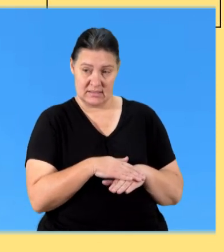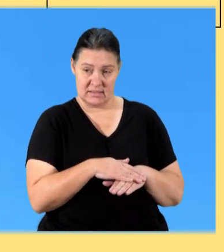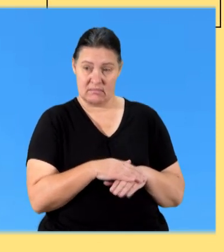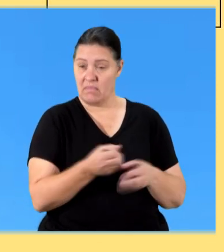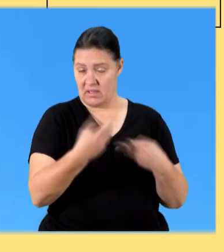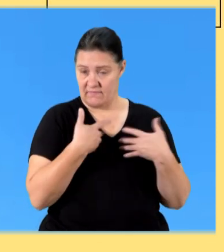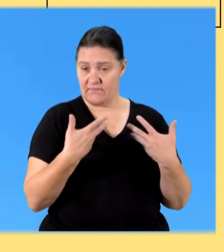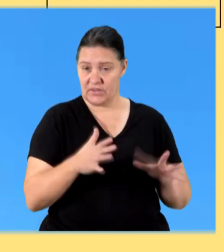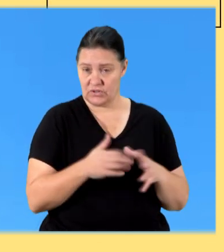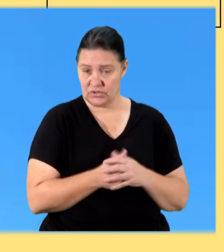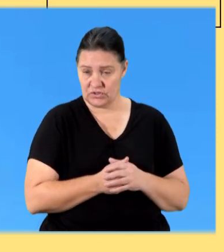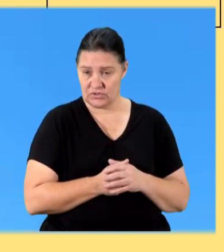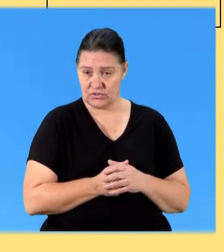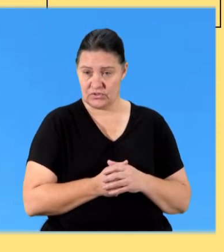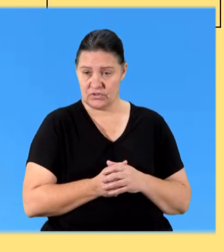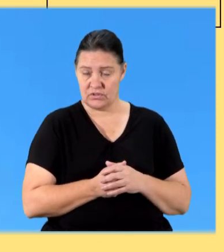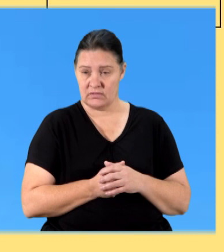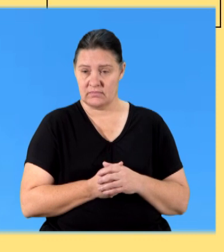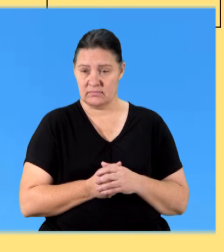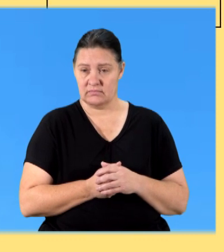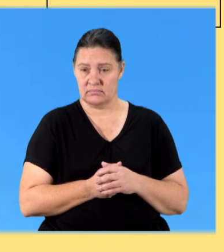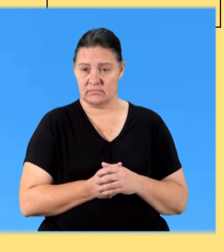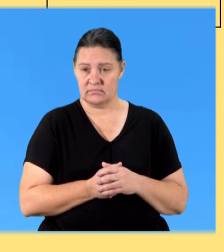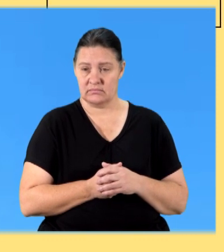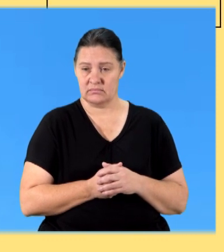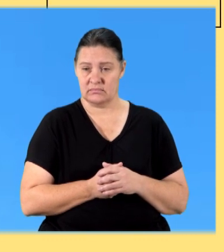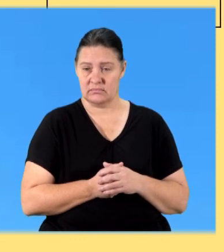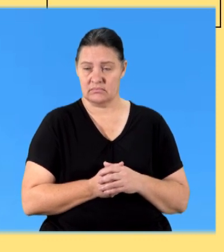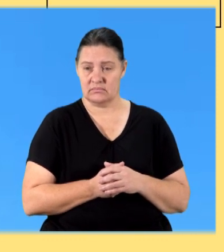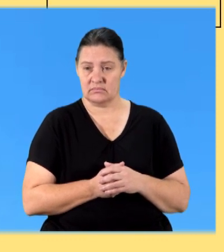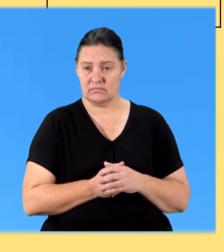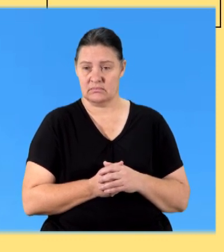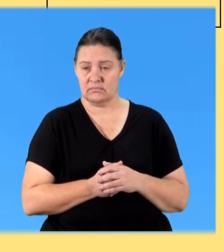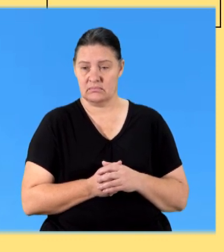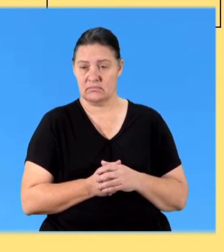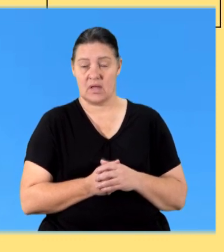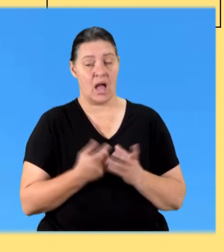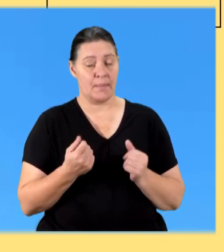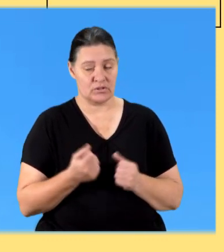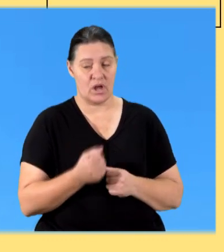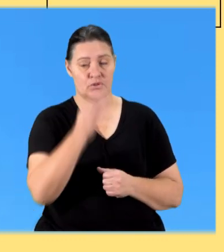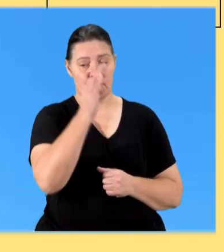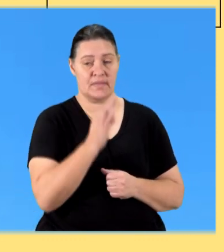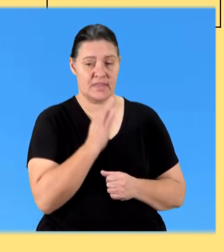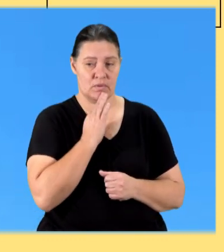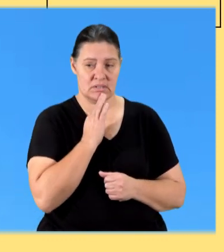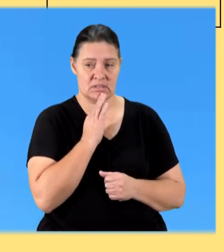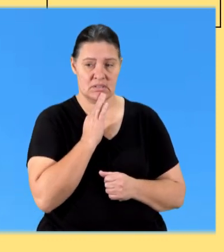is given. My basic is given to be